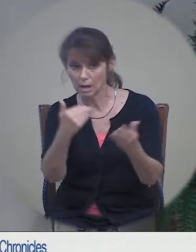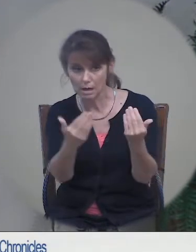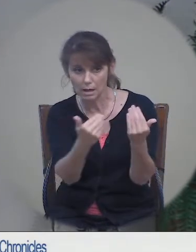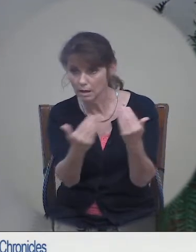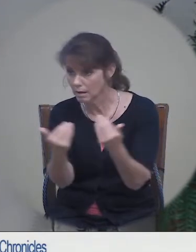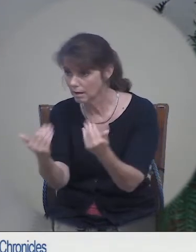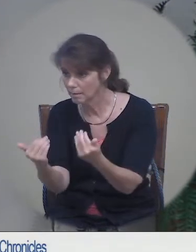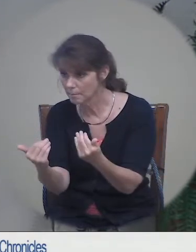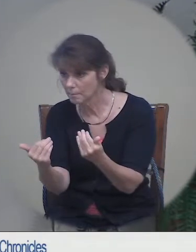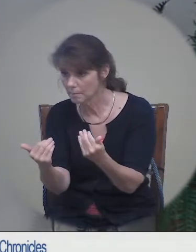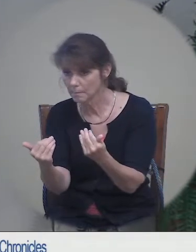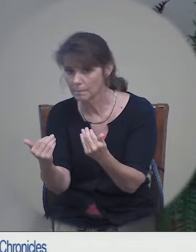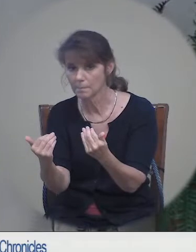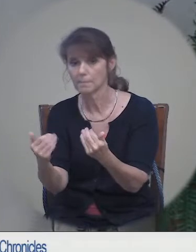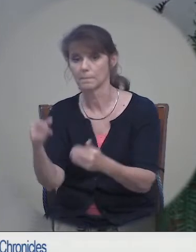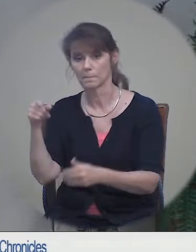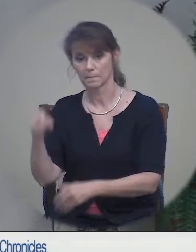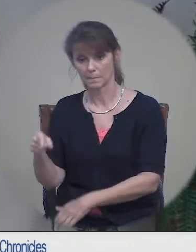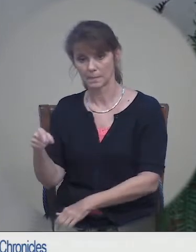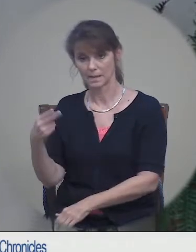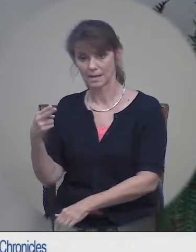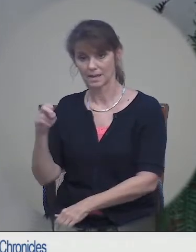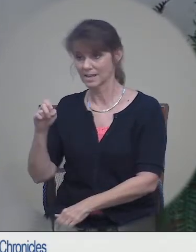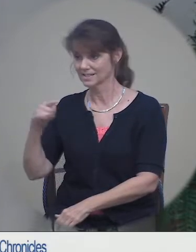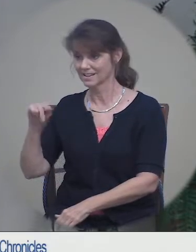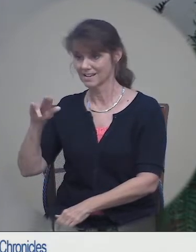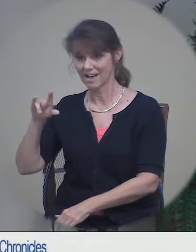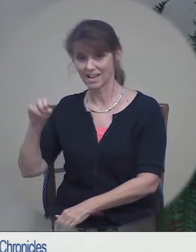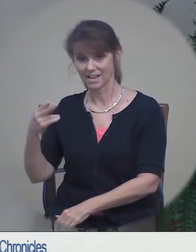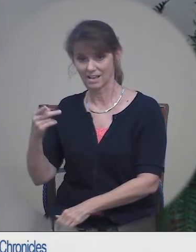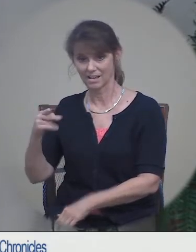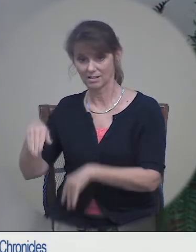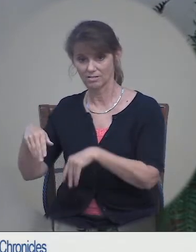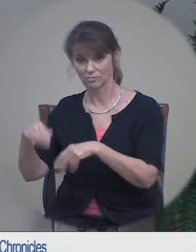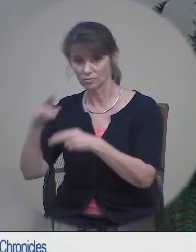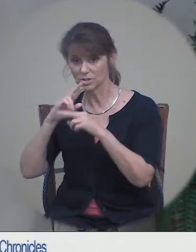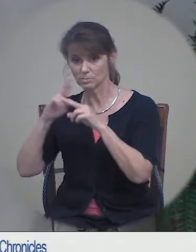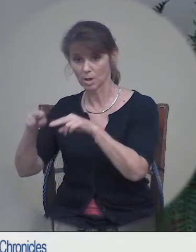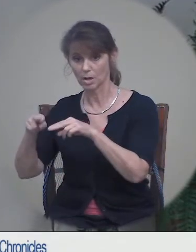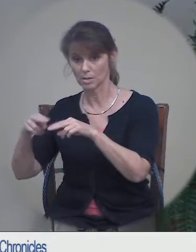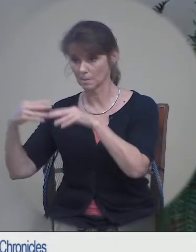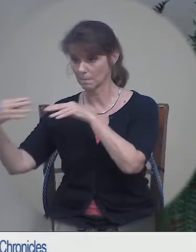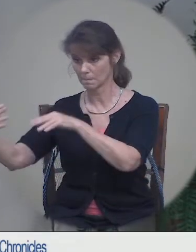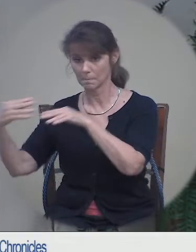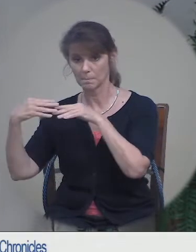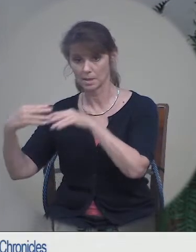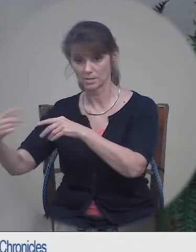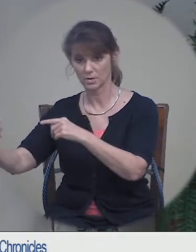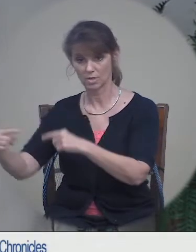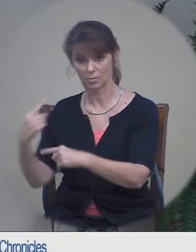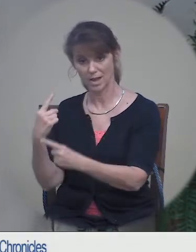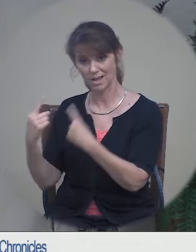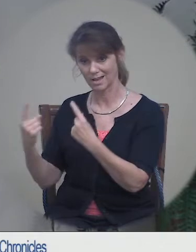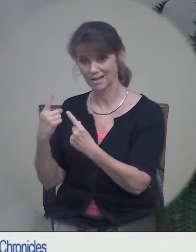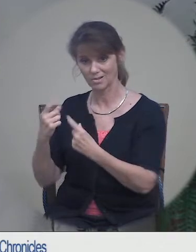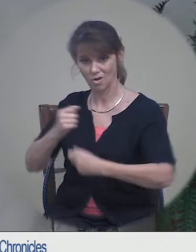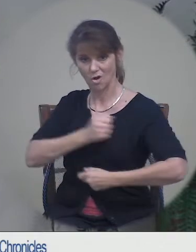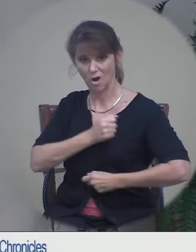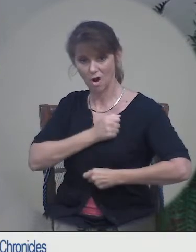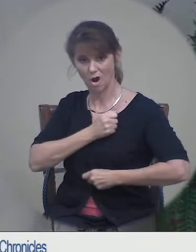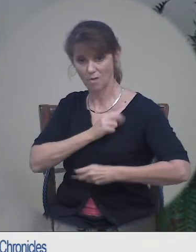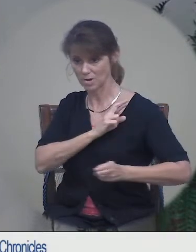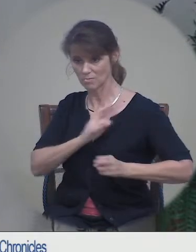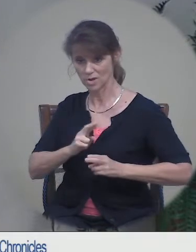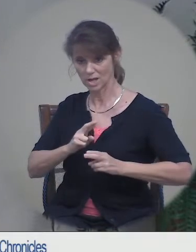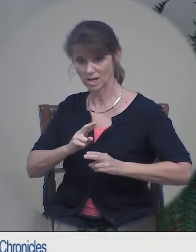responded to a military threat in a military way, the Assyrians would have understood that. Army would have been matched against army